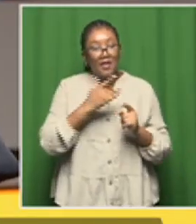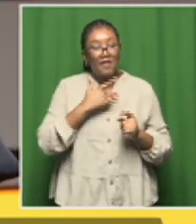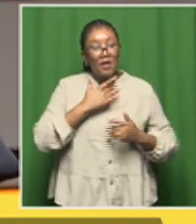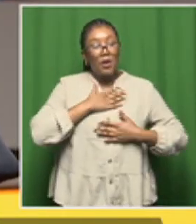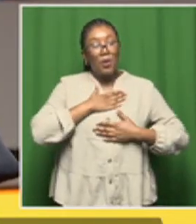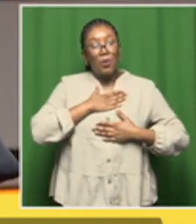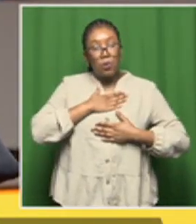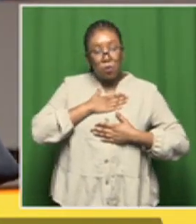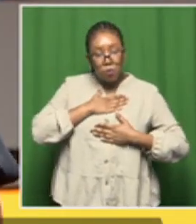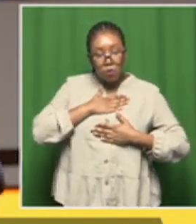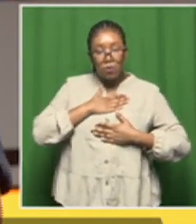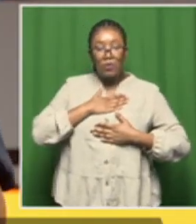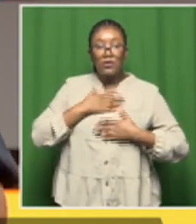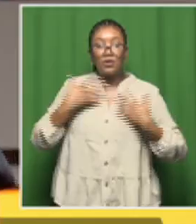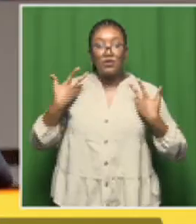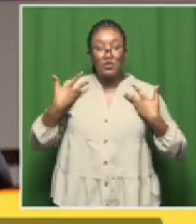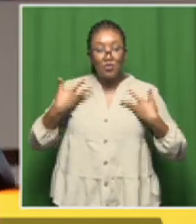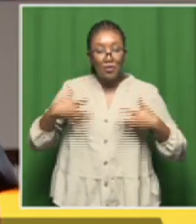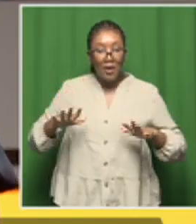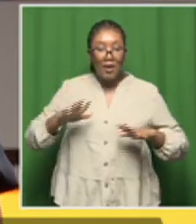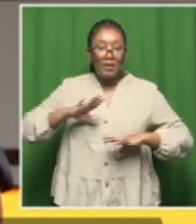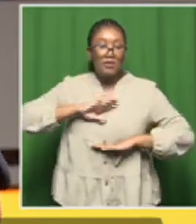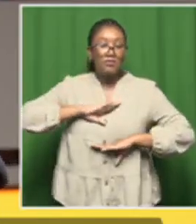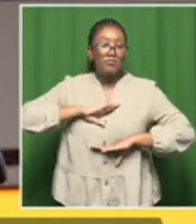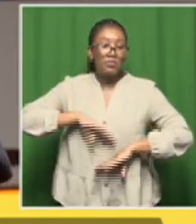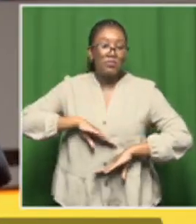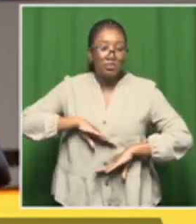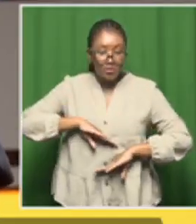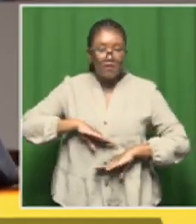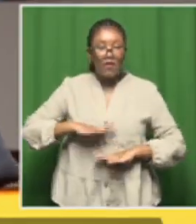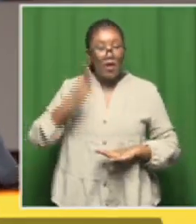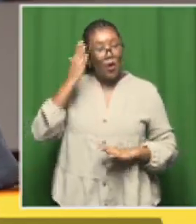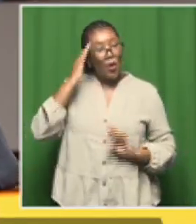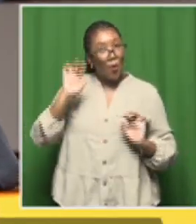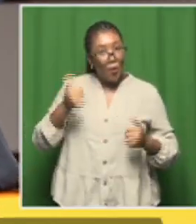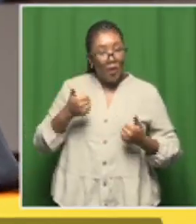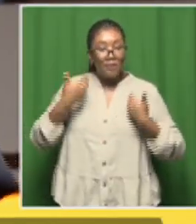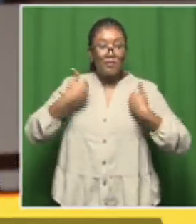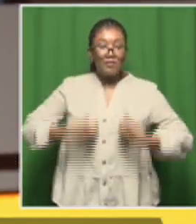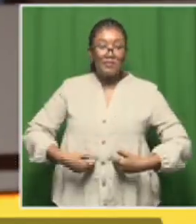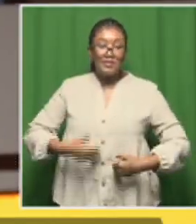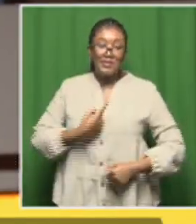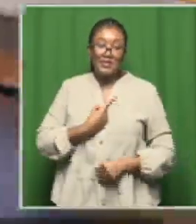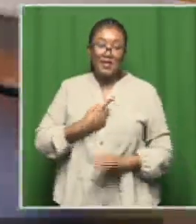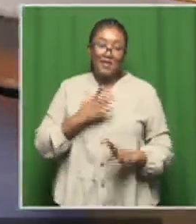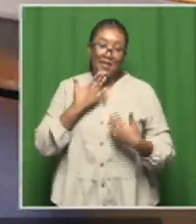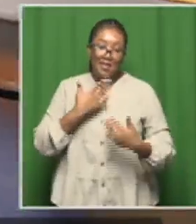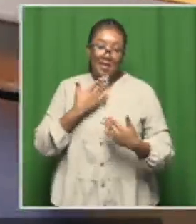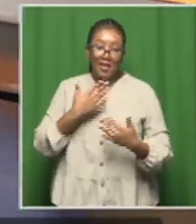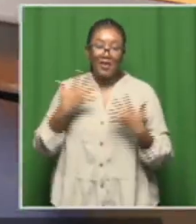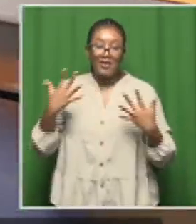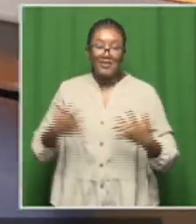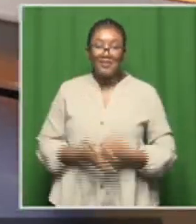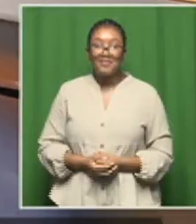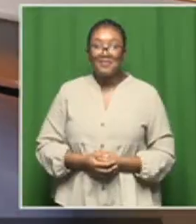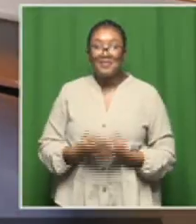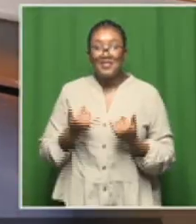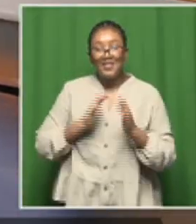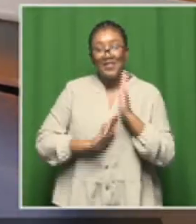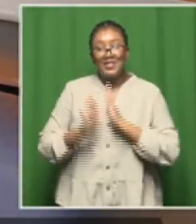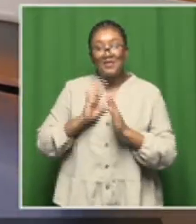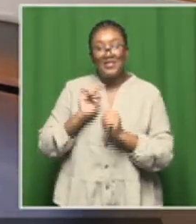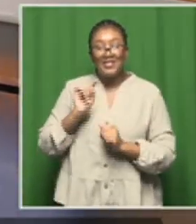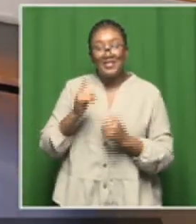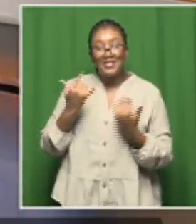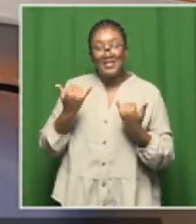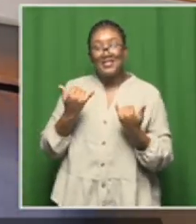like for people to walk out of this being aware of themselves. Beautiful. Thank you, Simphiwe, for joining us and for outlining that.